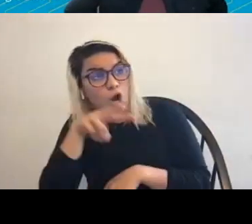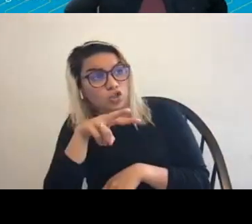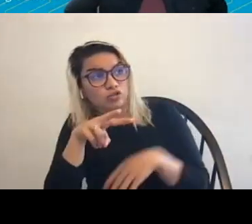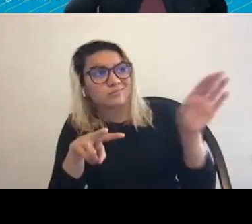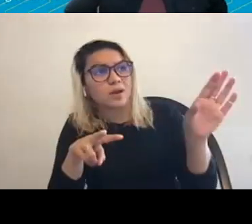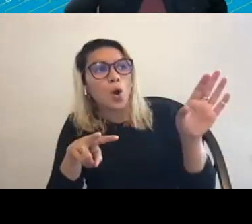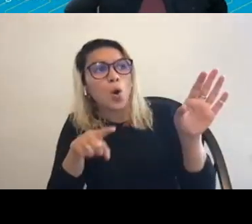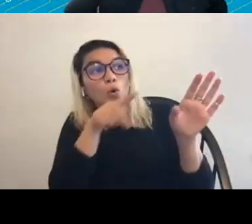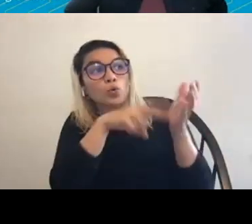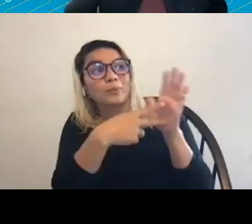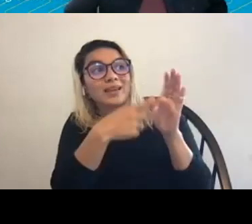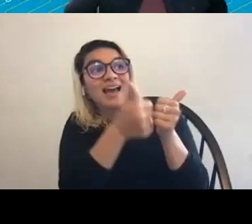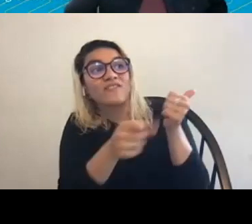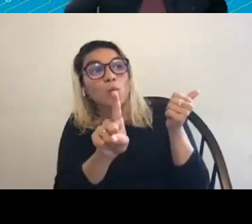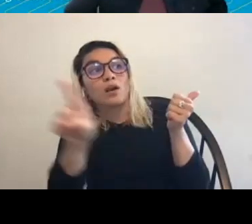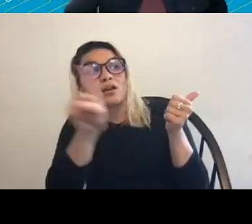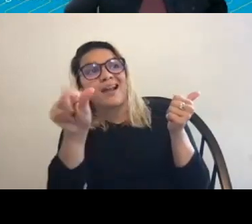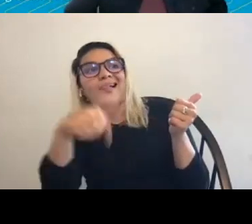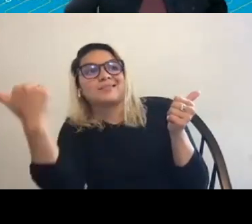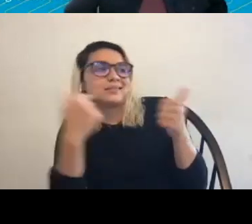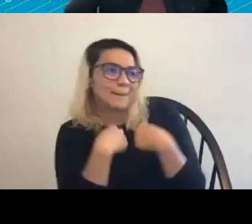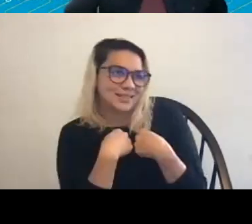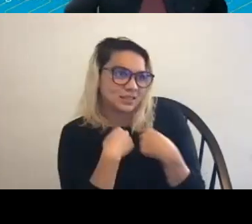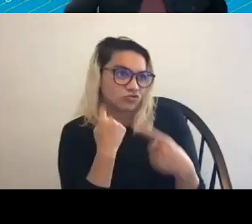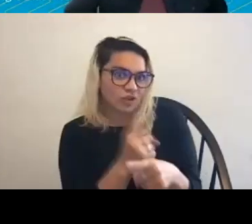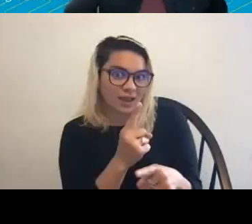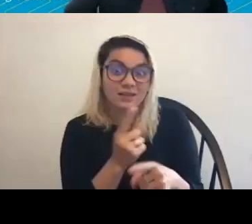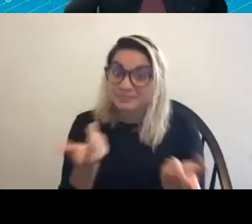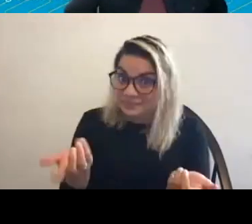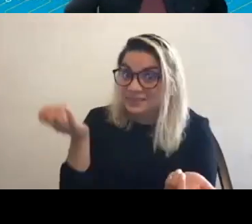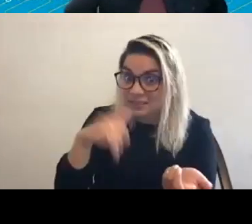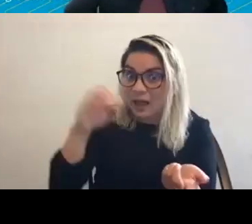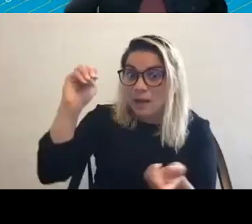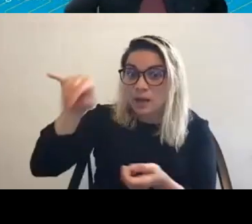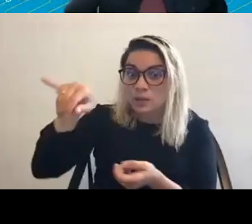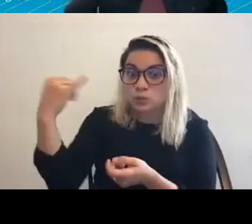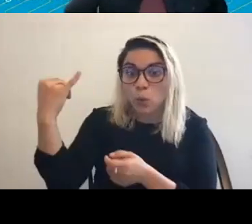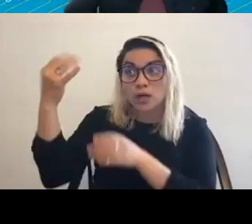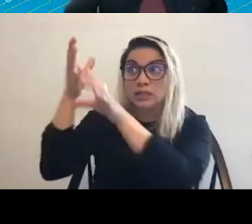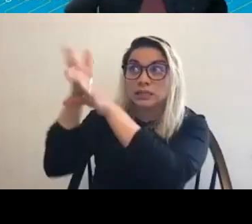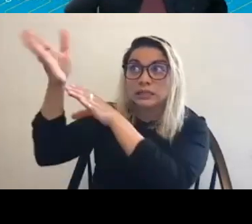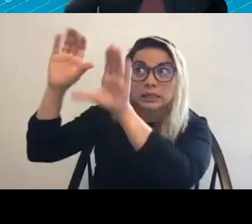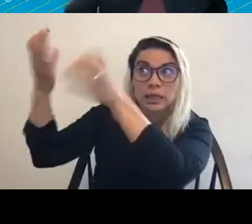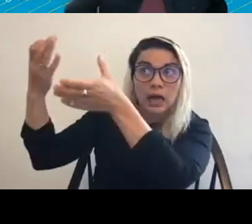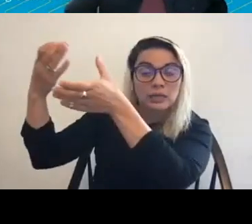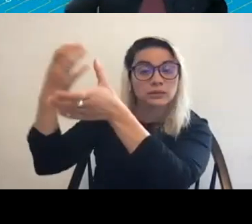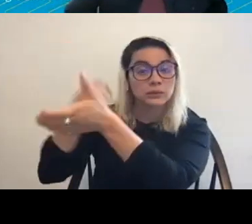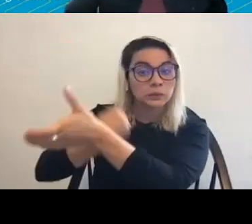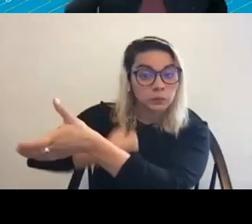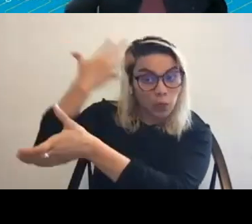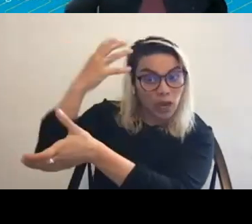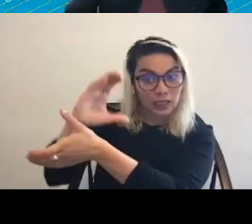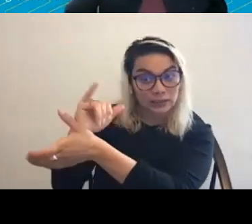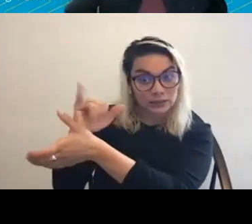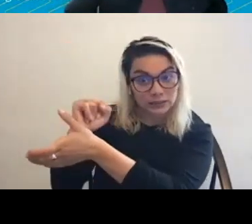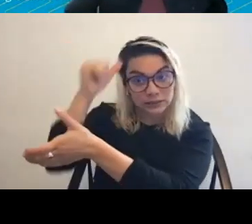that we swim in that tells us that this majority class, i.e. usually white and cisgendered men, are the ones who will be